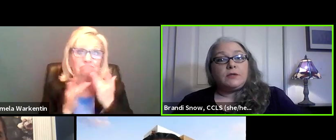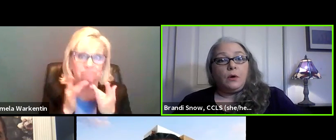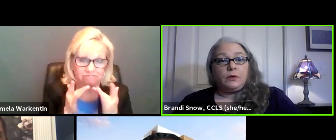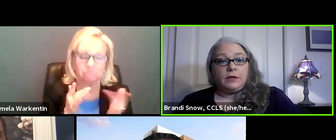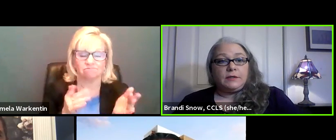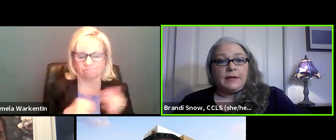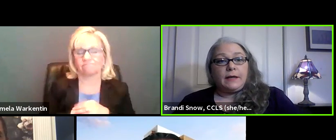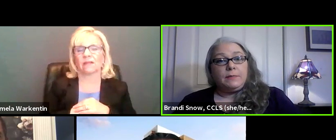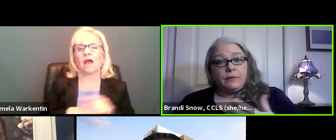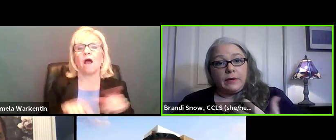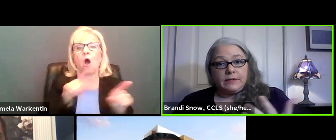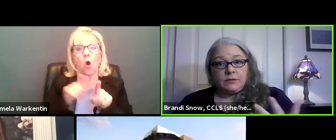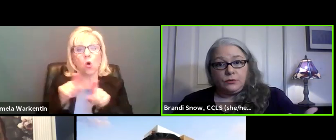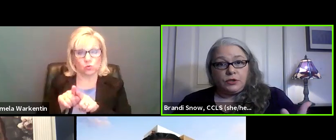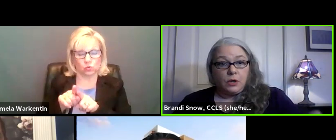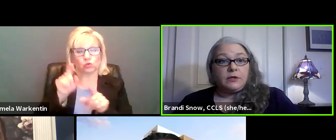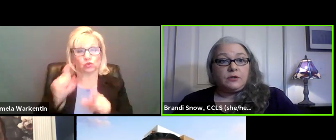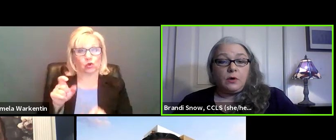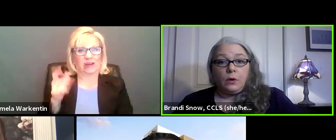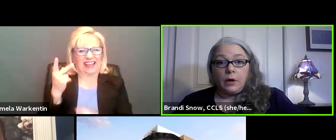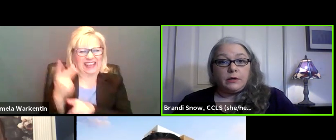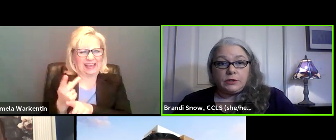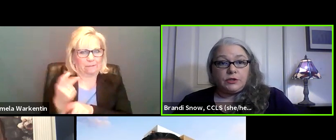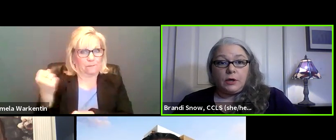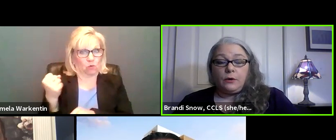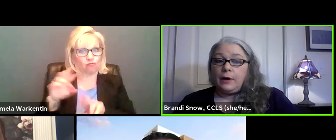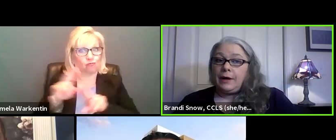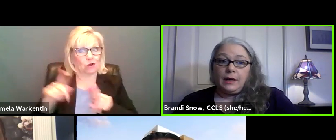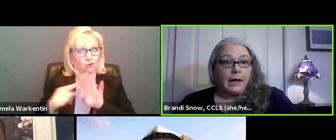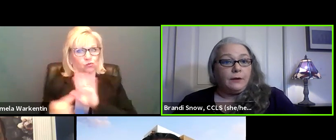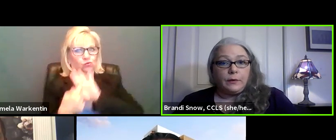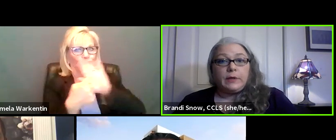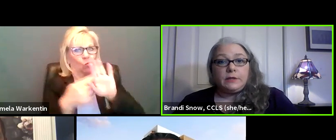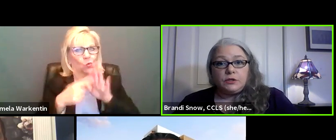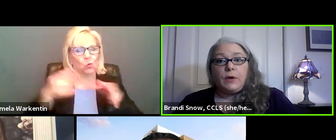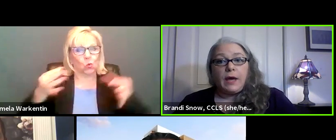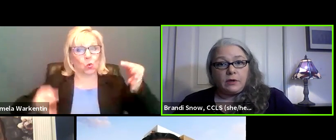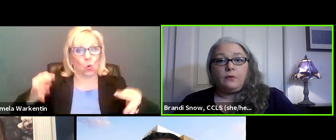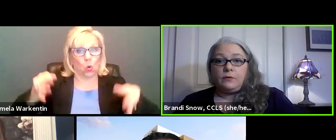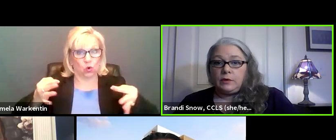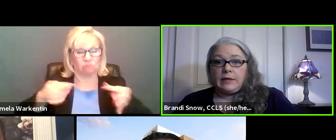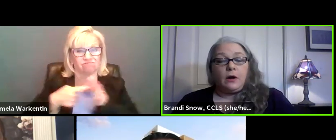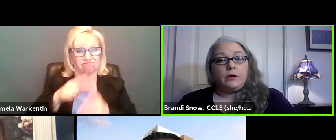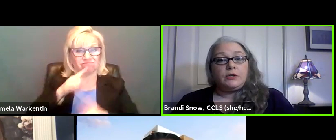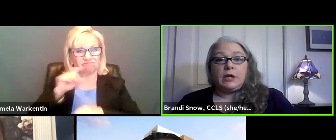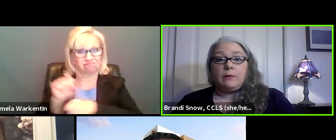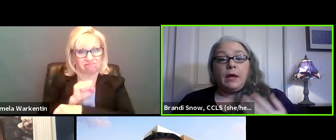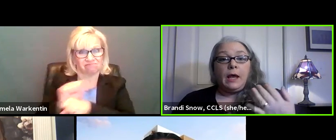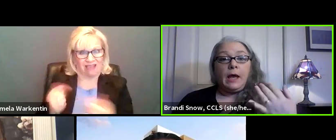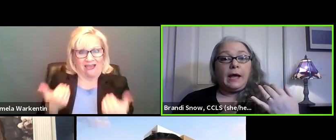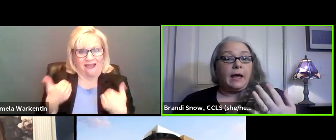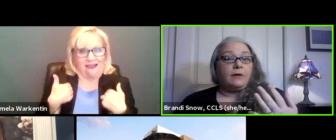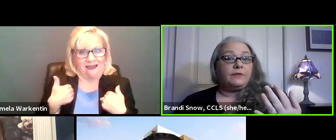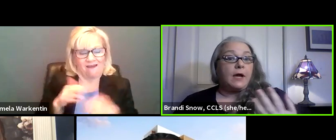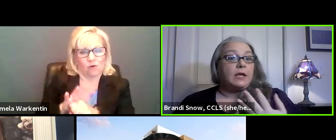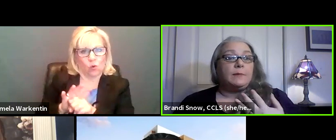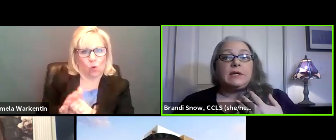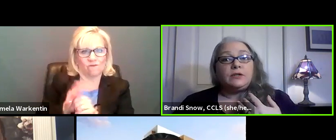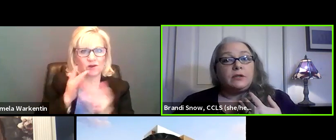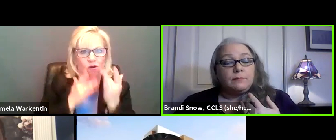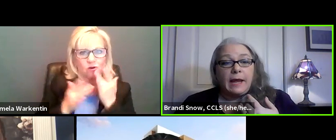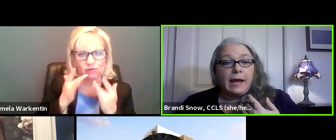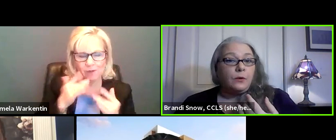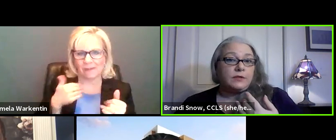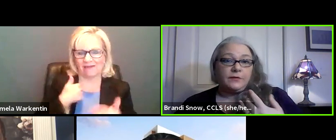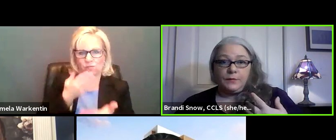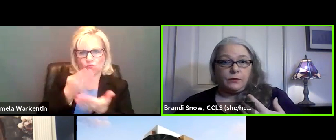should also hold on to that and be ready to show it to a court to show, I really do have a COVID related hardship. I have